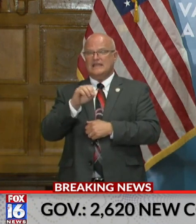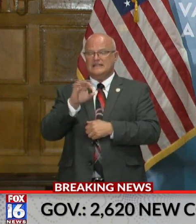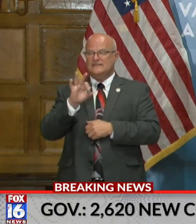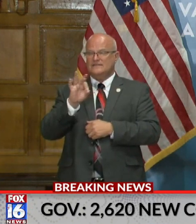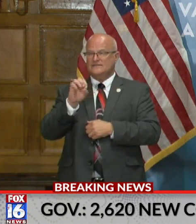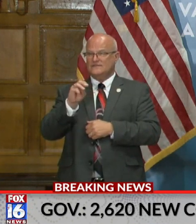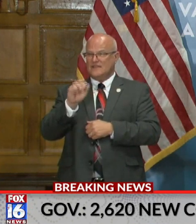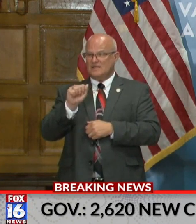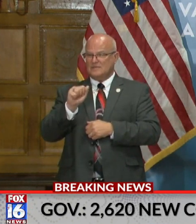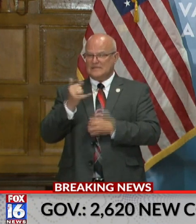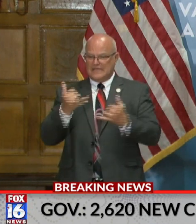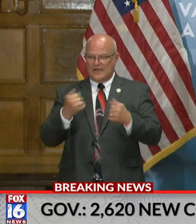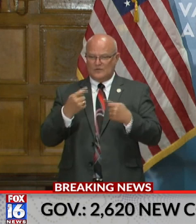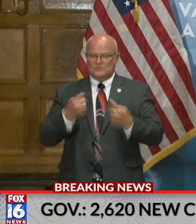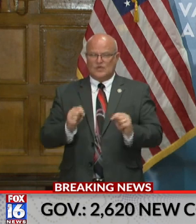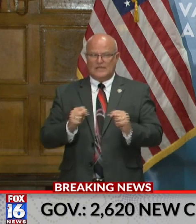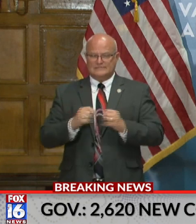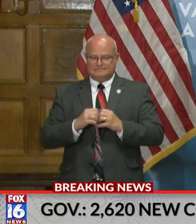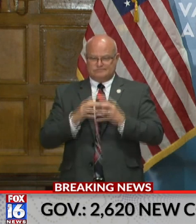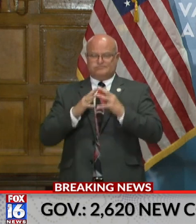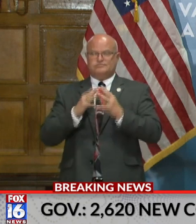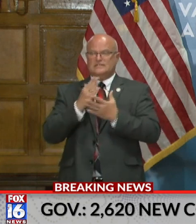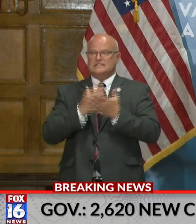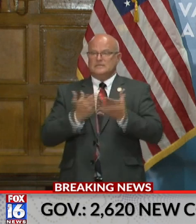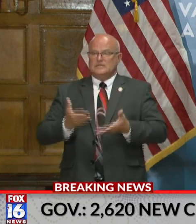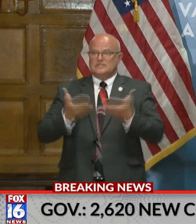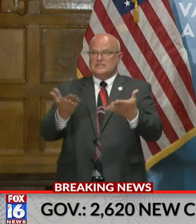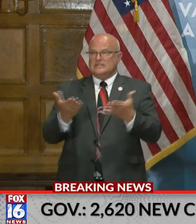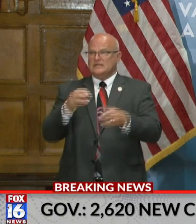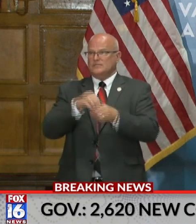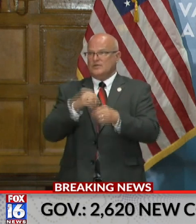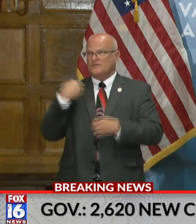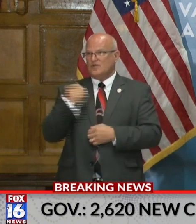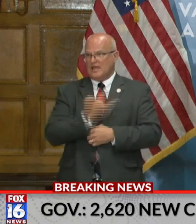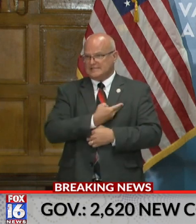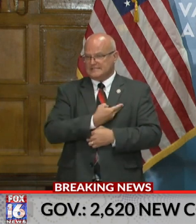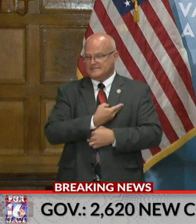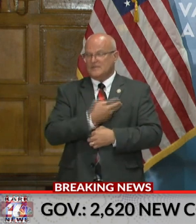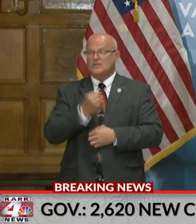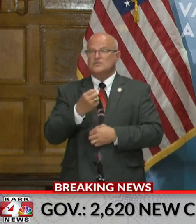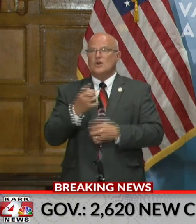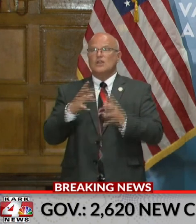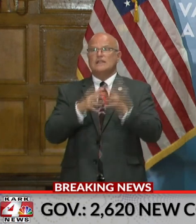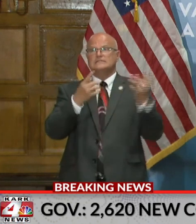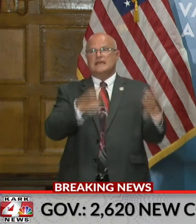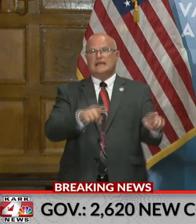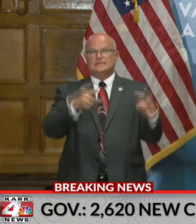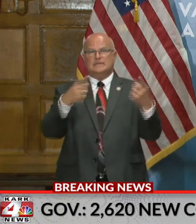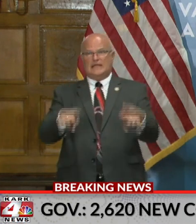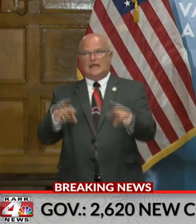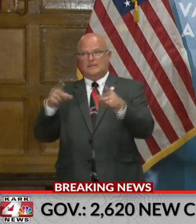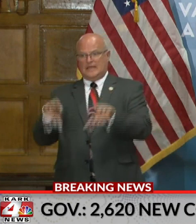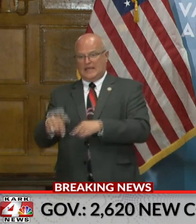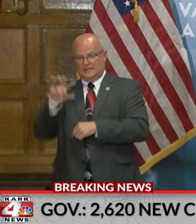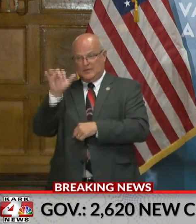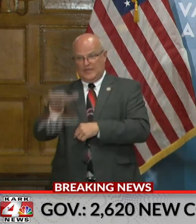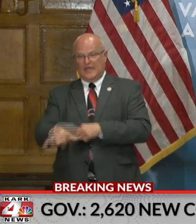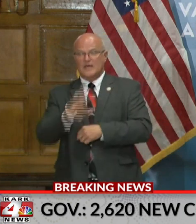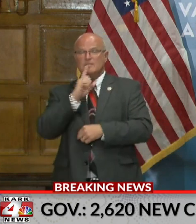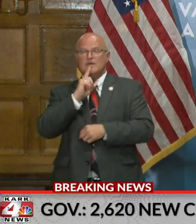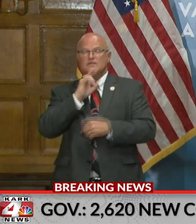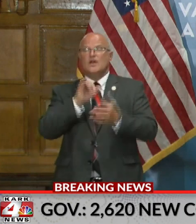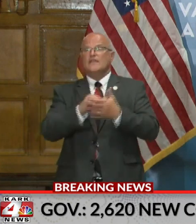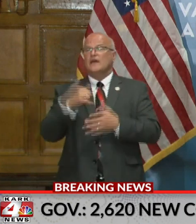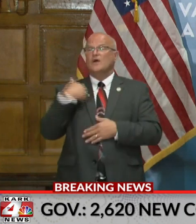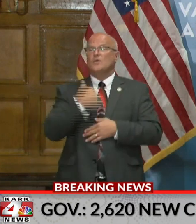trying to implement some of the suggestions that they have put into place. And so a lot's happening in that arena to make